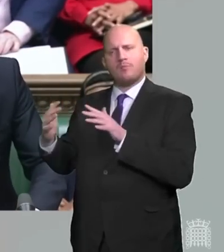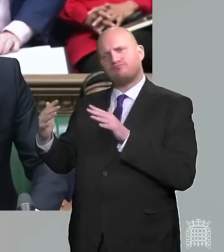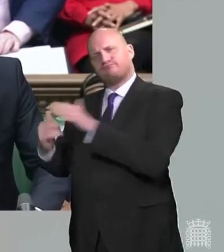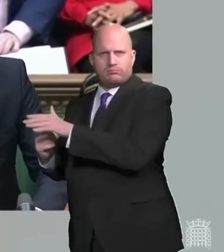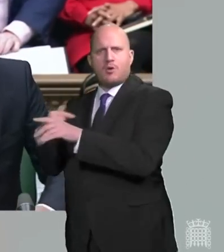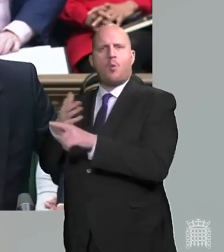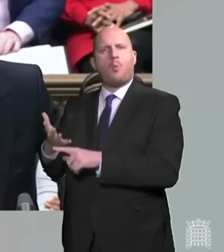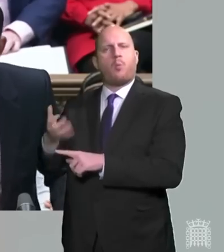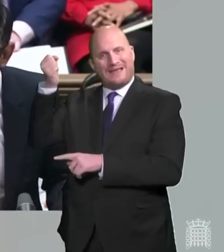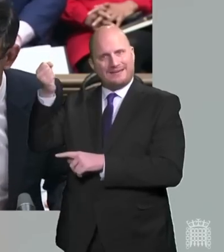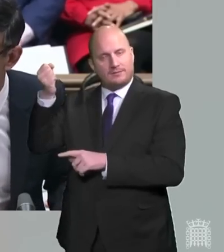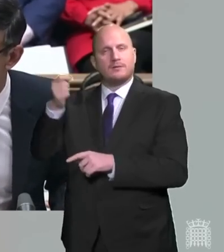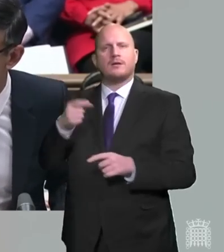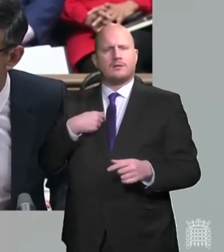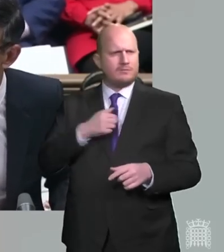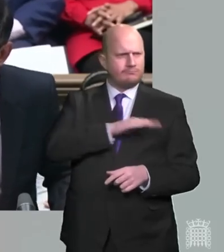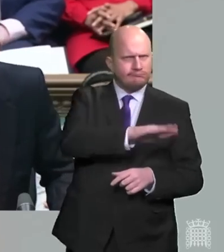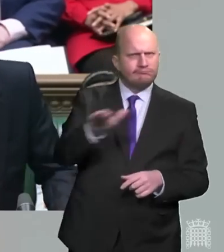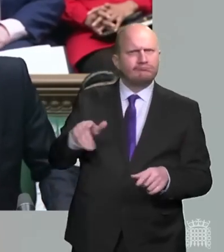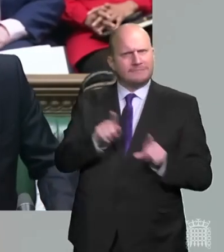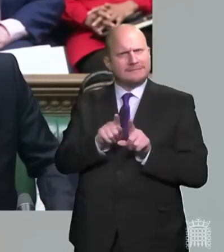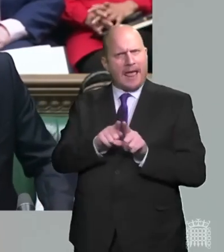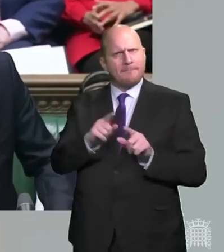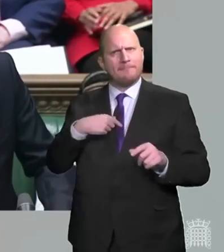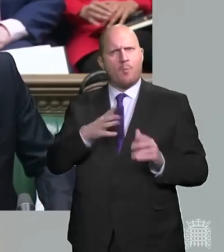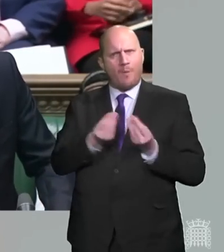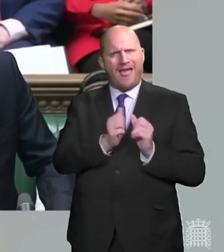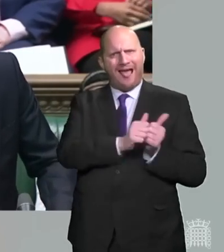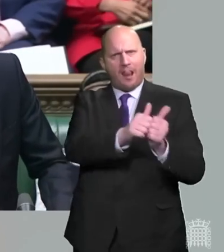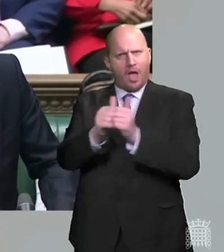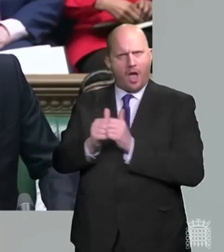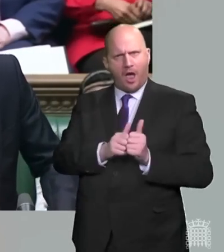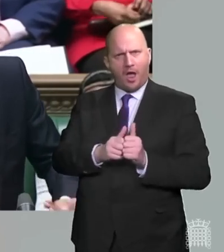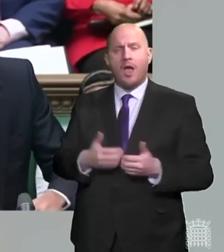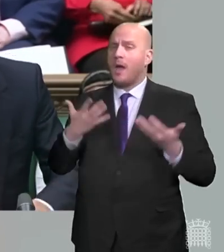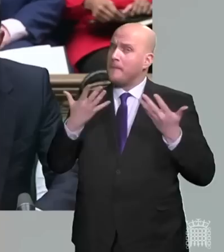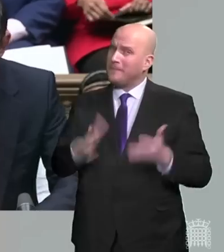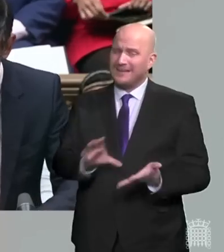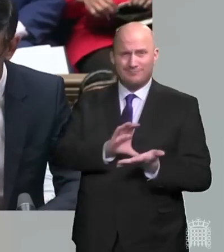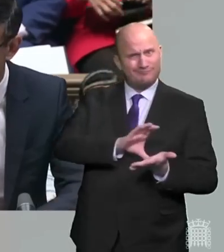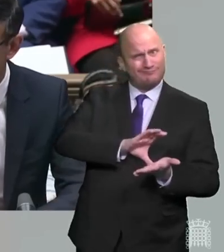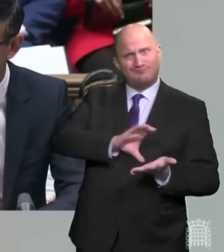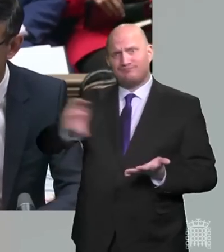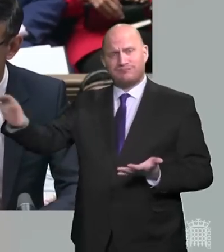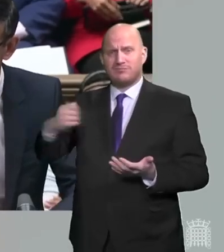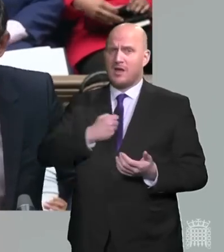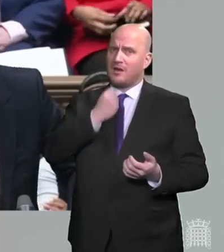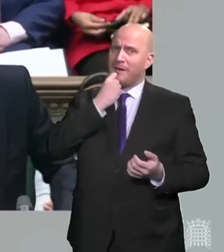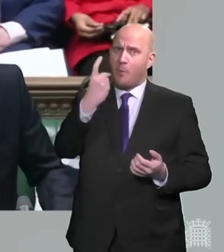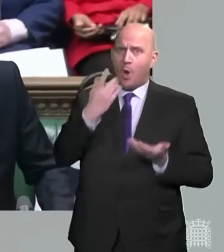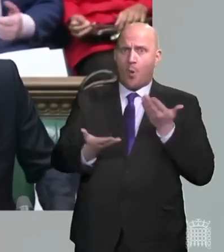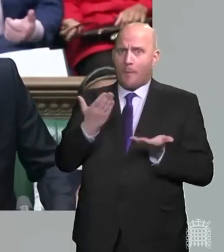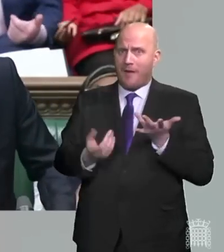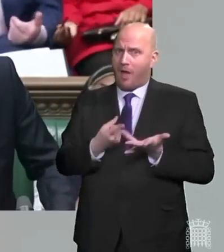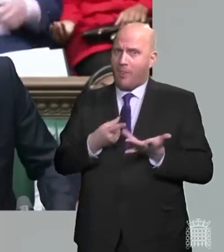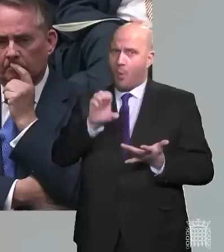Kingdom provided £2.3 billion in military aid to Ukraine, the largest package of support of any European nation, and we will at least match